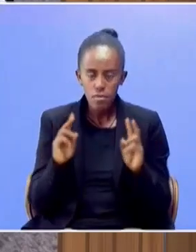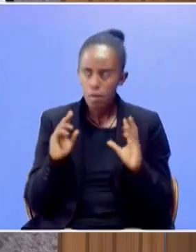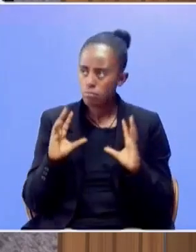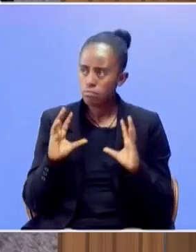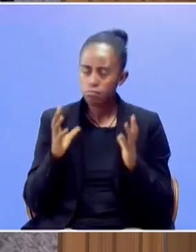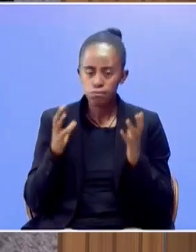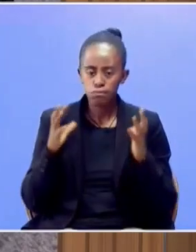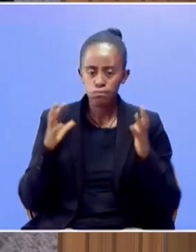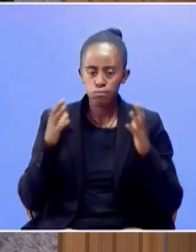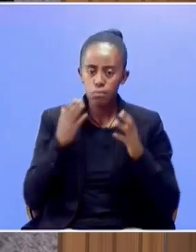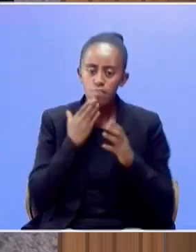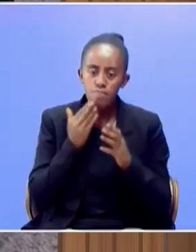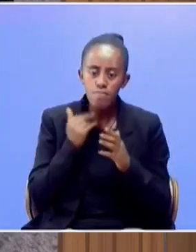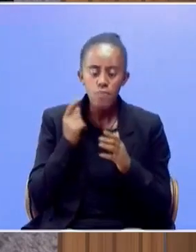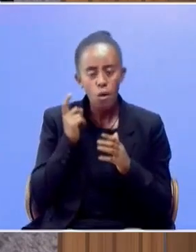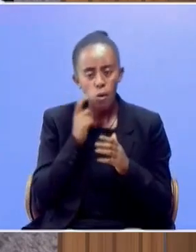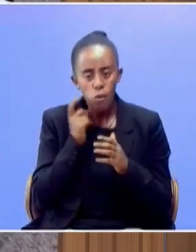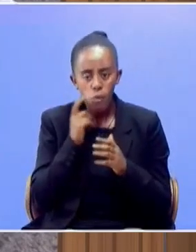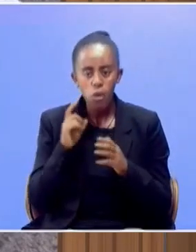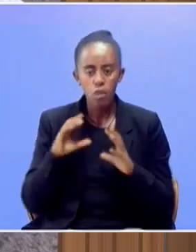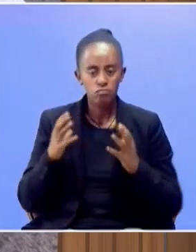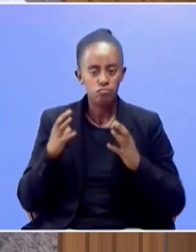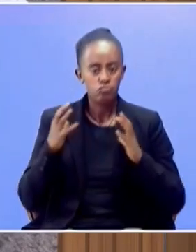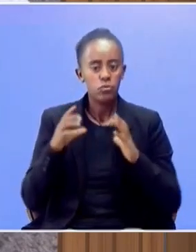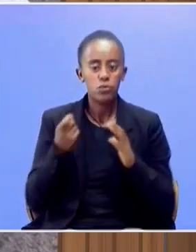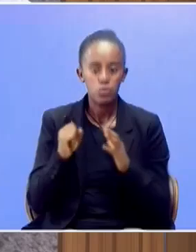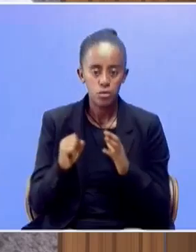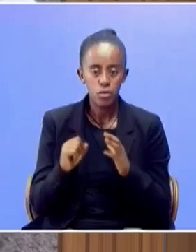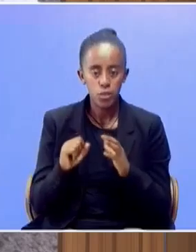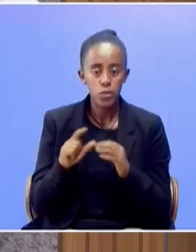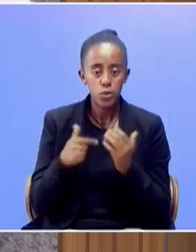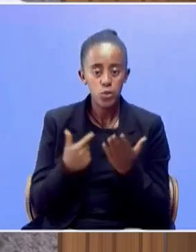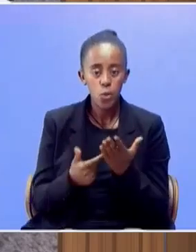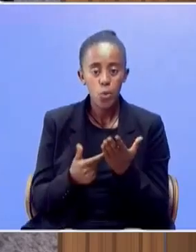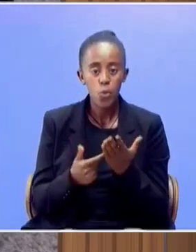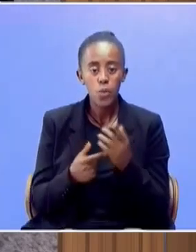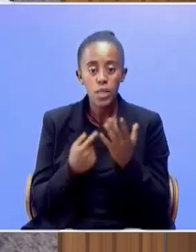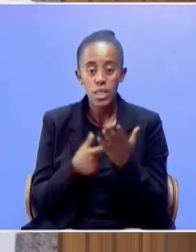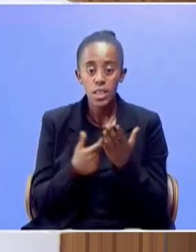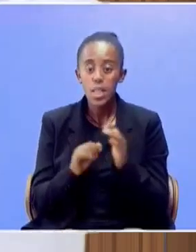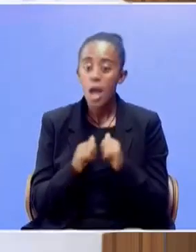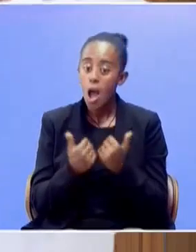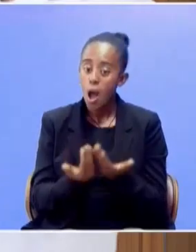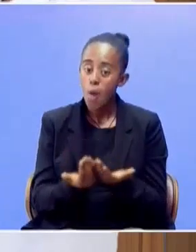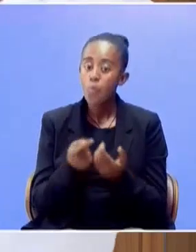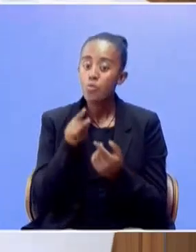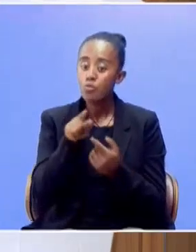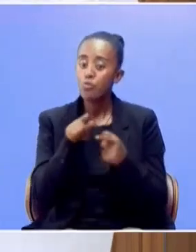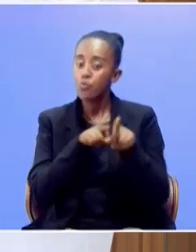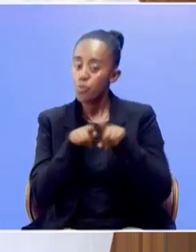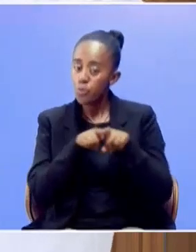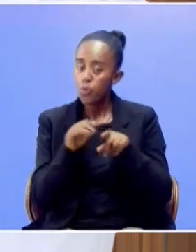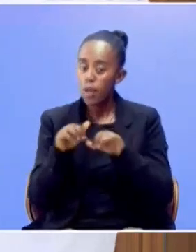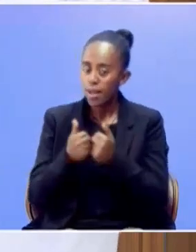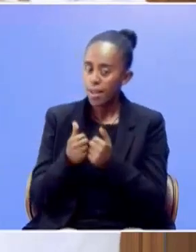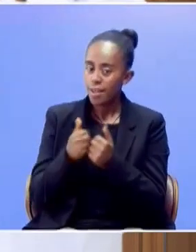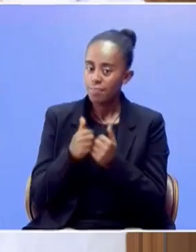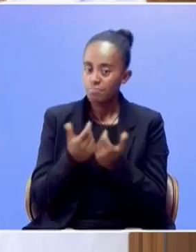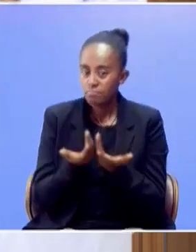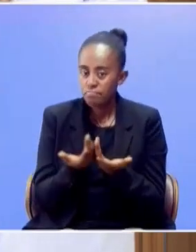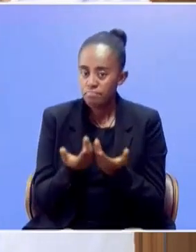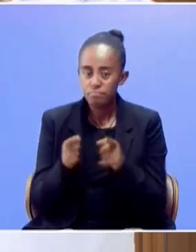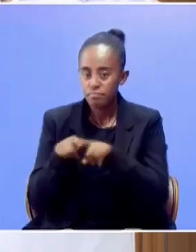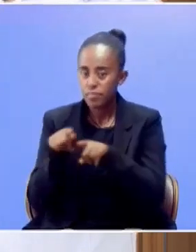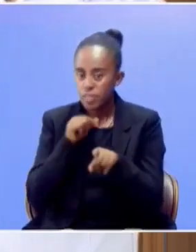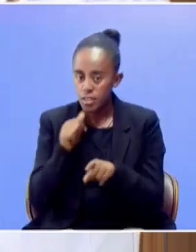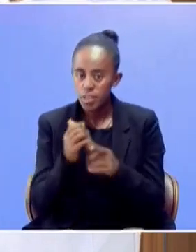more you eat sweets, the more you become what? Aggressive. Right? So this is how we agree and disagree. In the middle